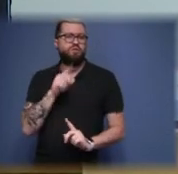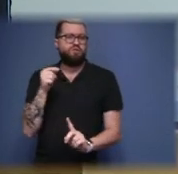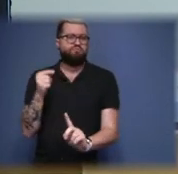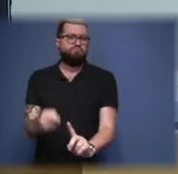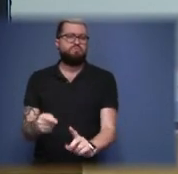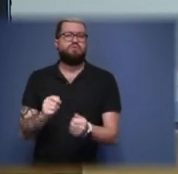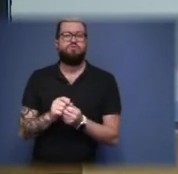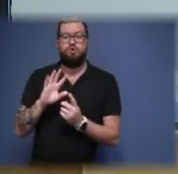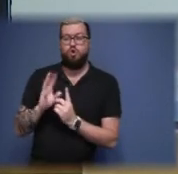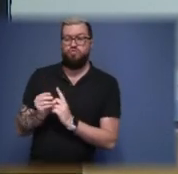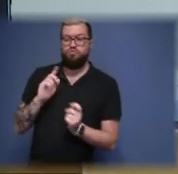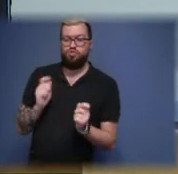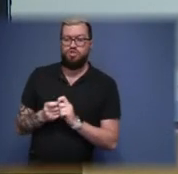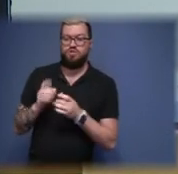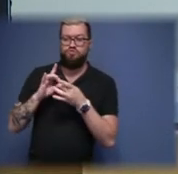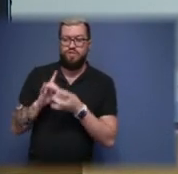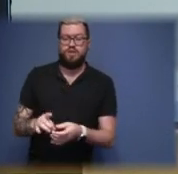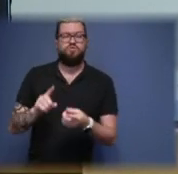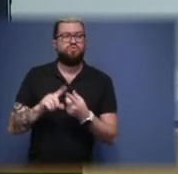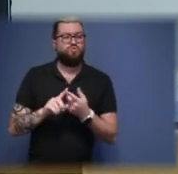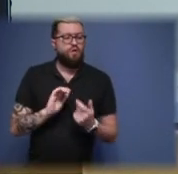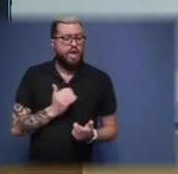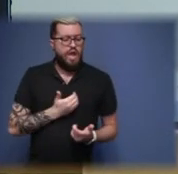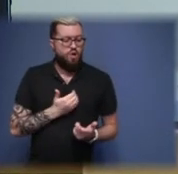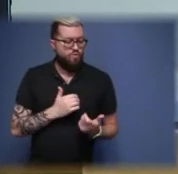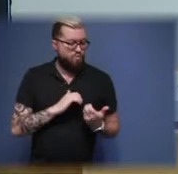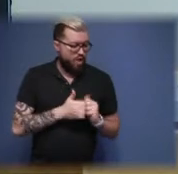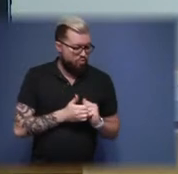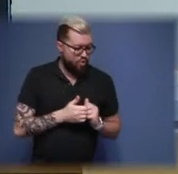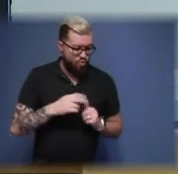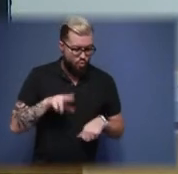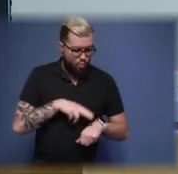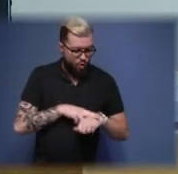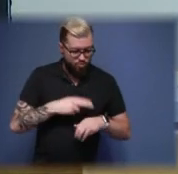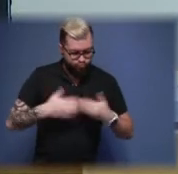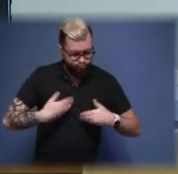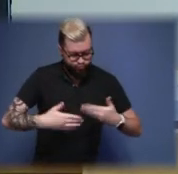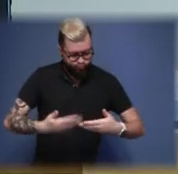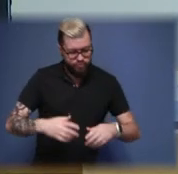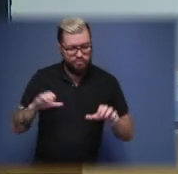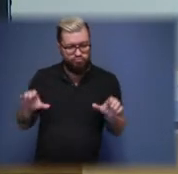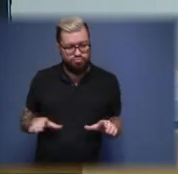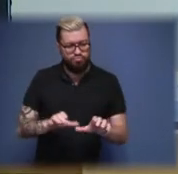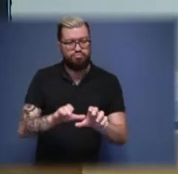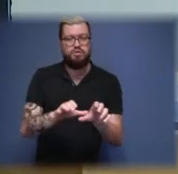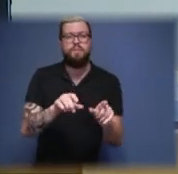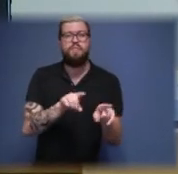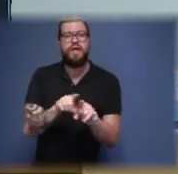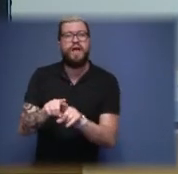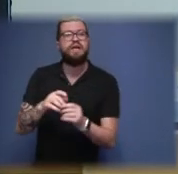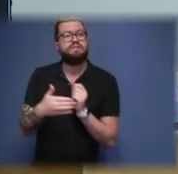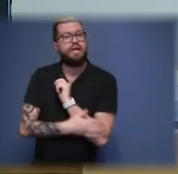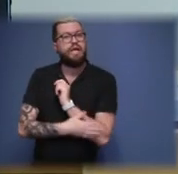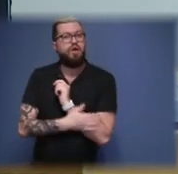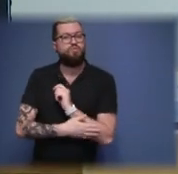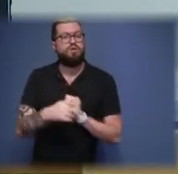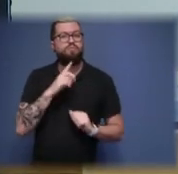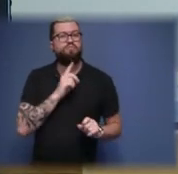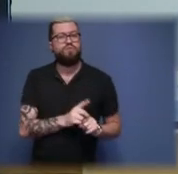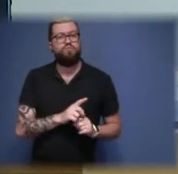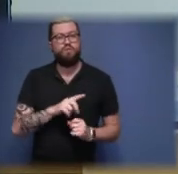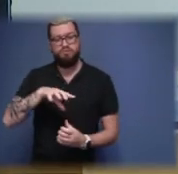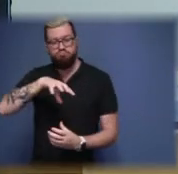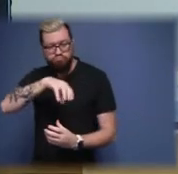in terms of how do we take the normal processes and practices we have as a county, and how do we start as an